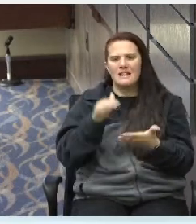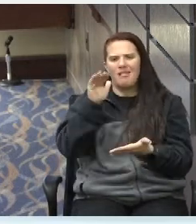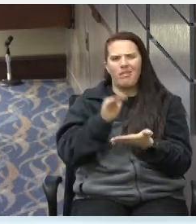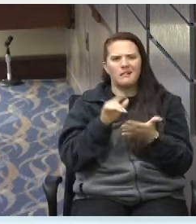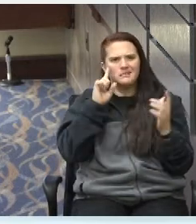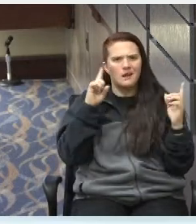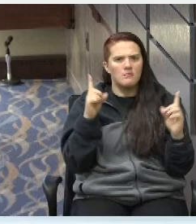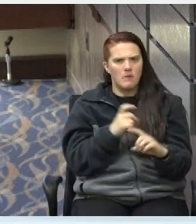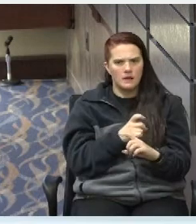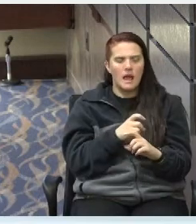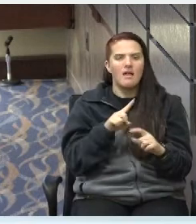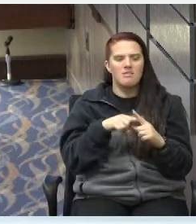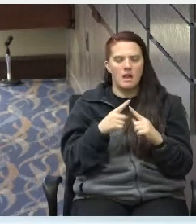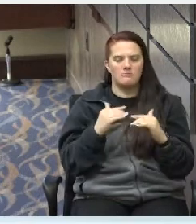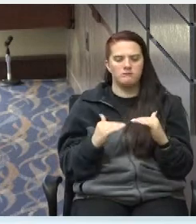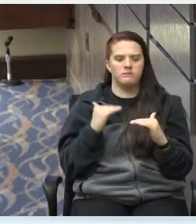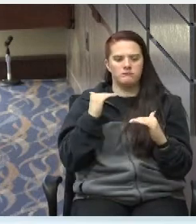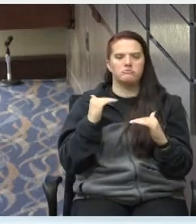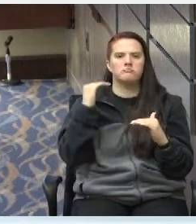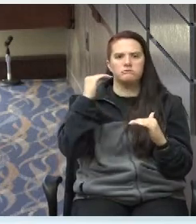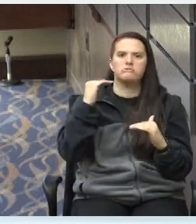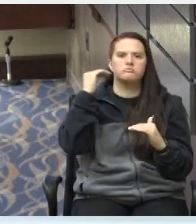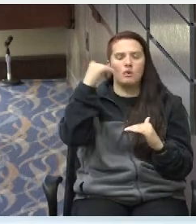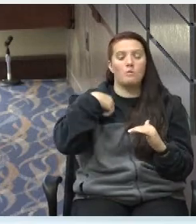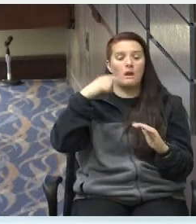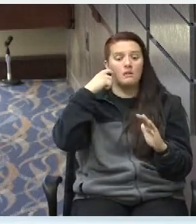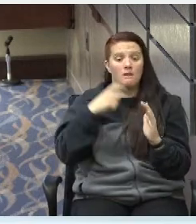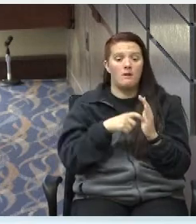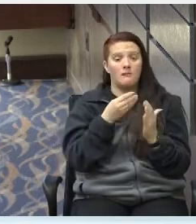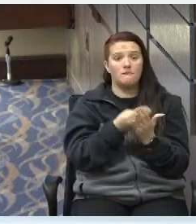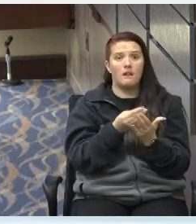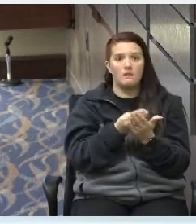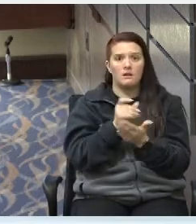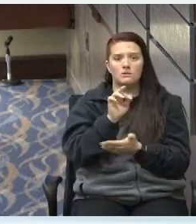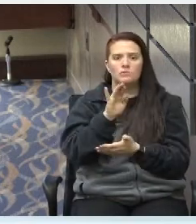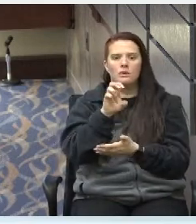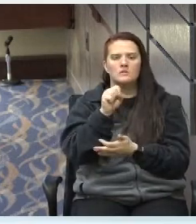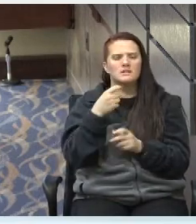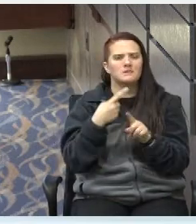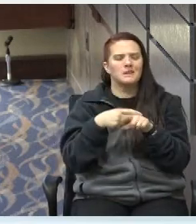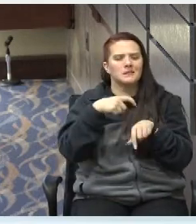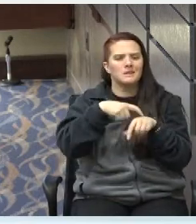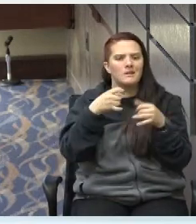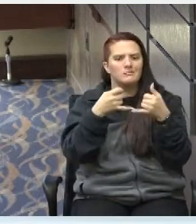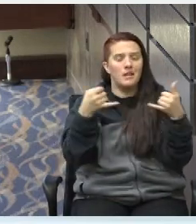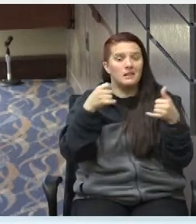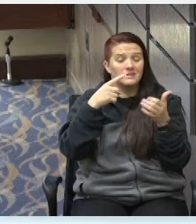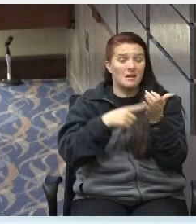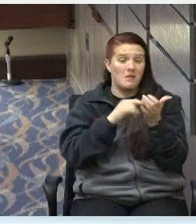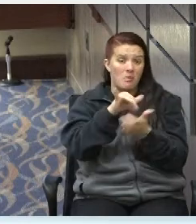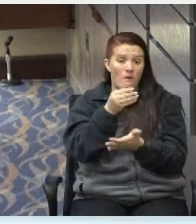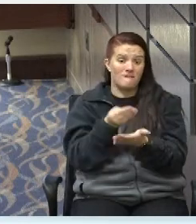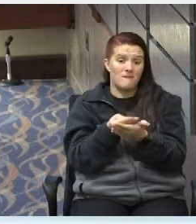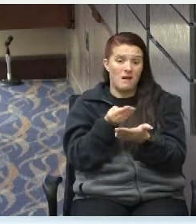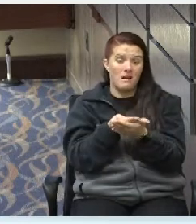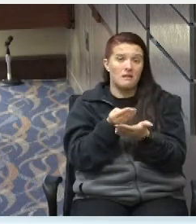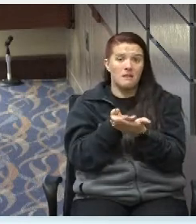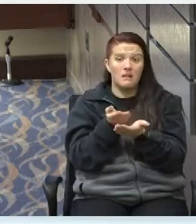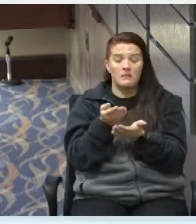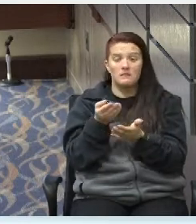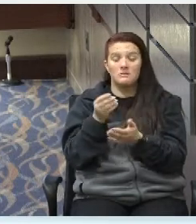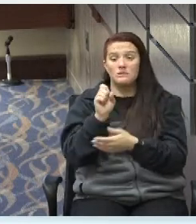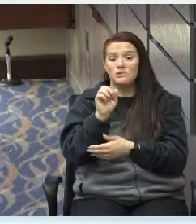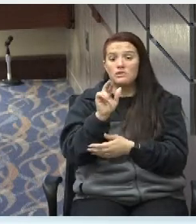and move our way up. We identify funding sources and timelines, and sometimes those funding sources and time could